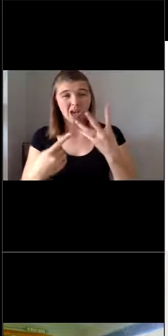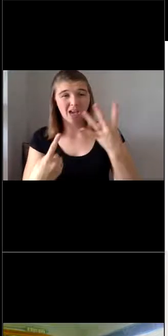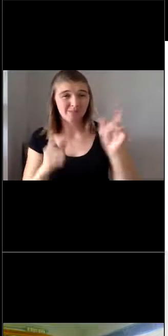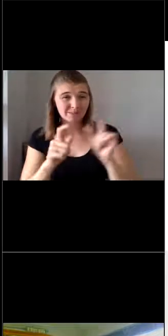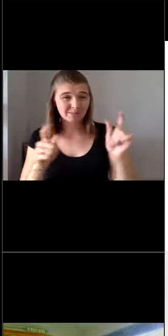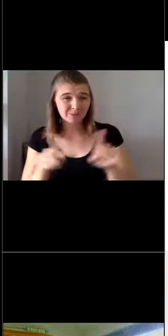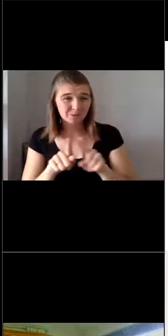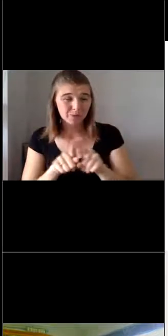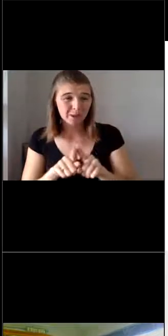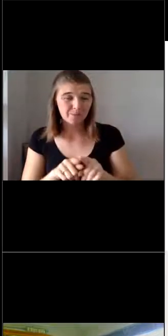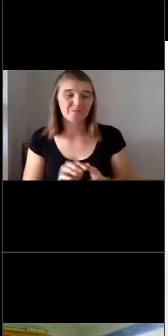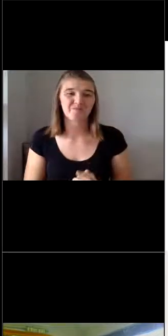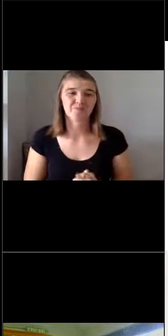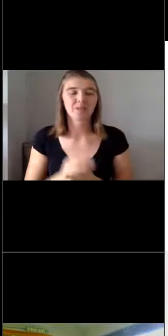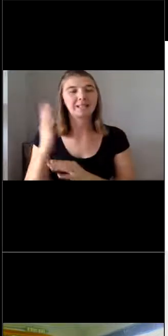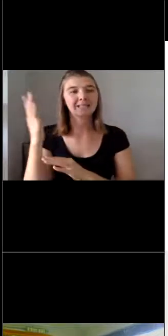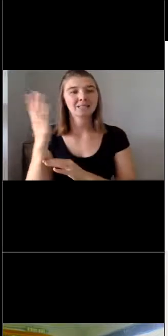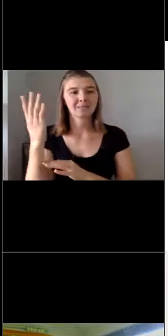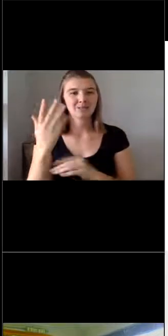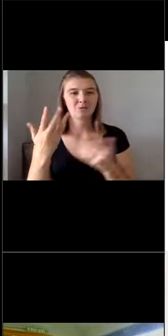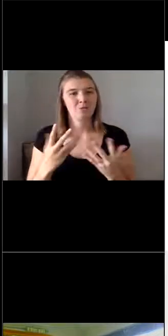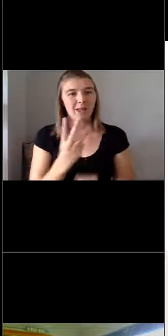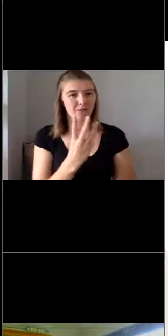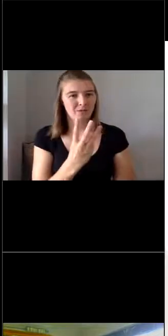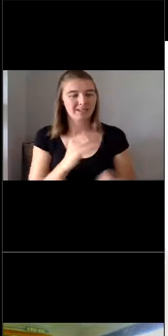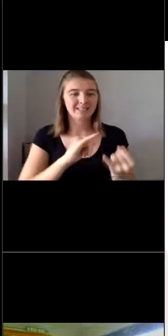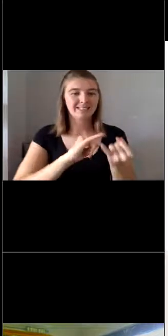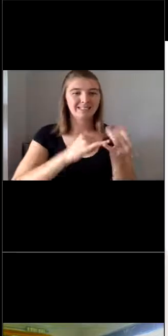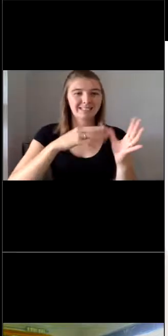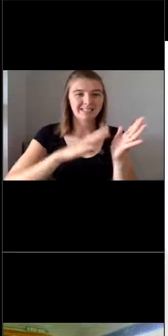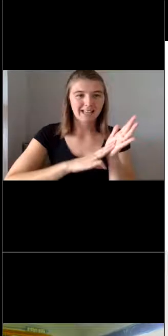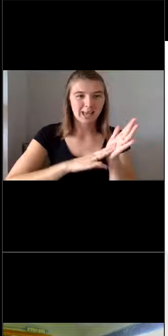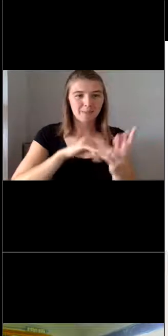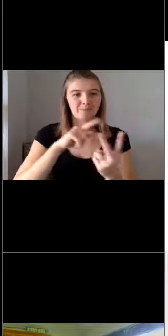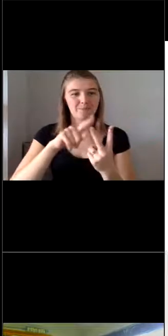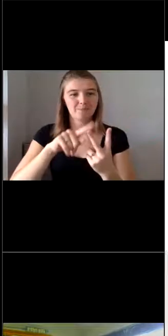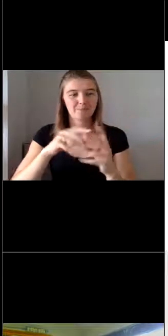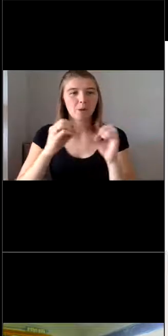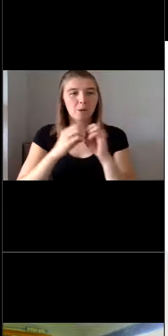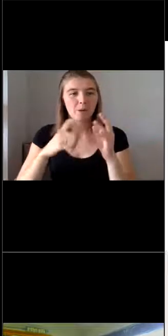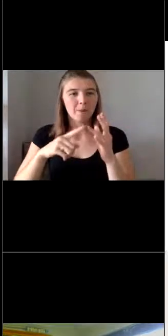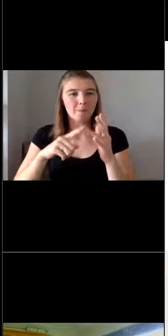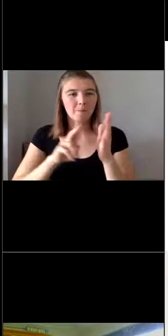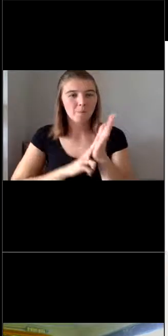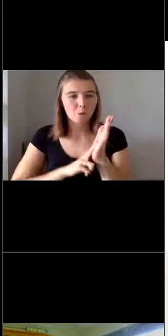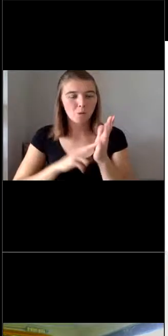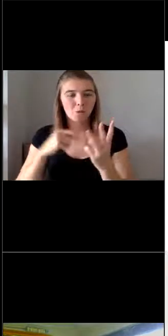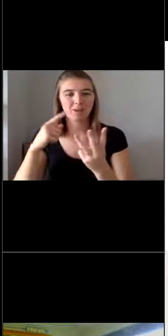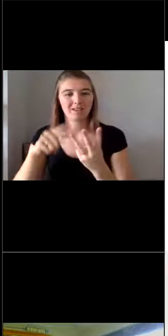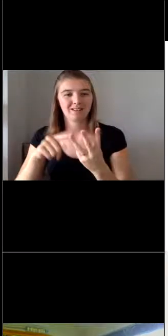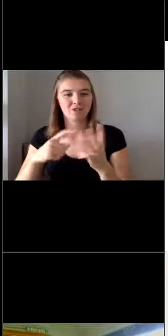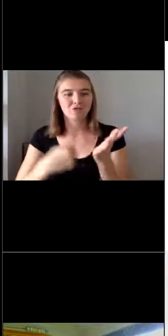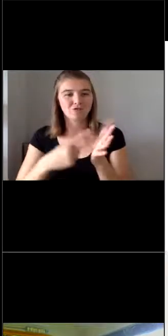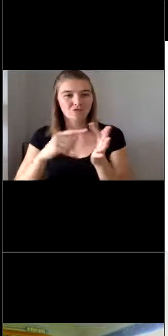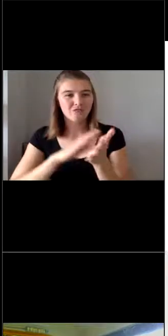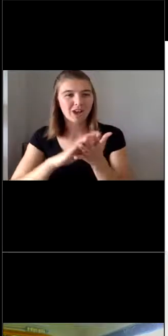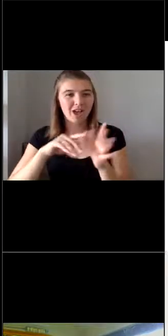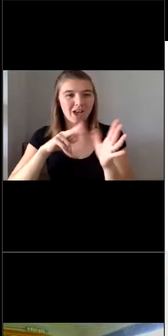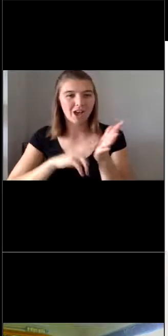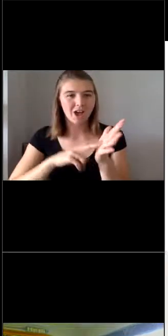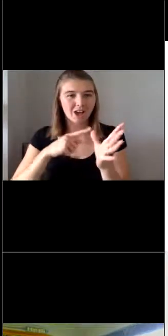speakers for you today. Sam Thorogood, who's a mindfulness expert, Boon Teo, who's an early career chemist, and Rehana Sidat, who's